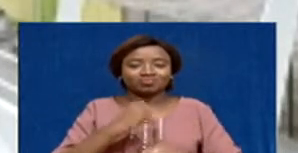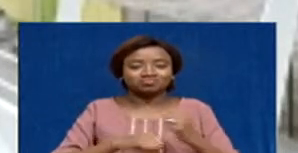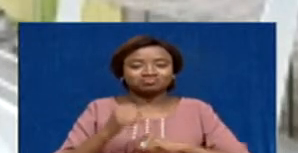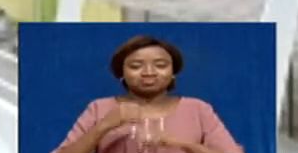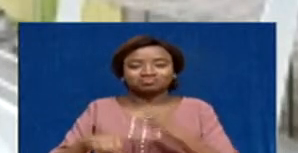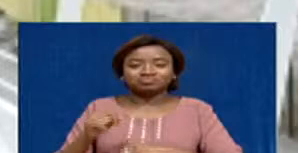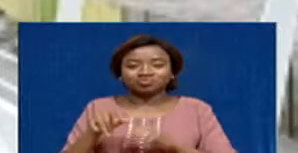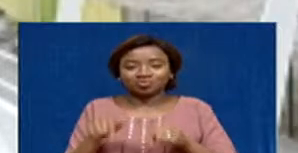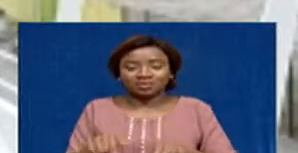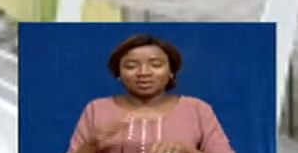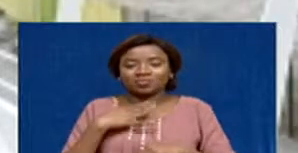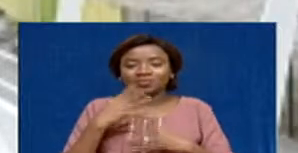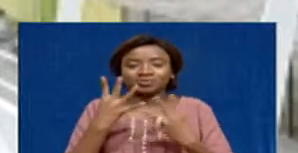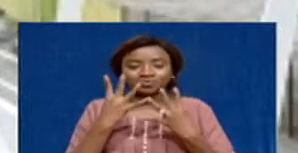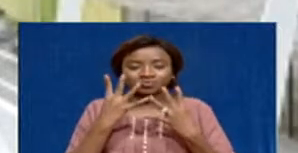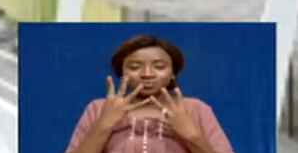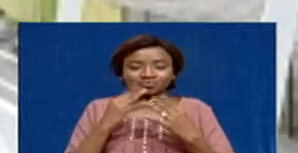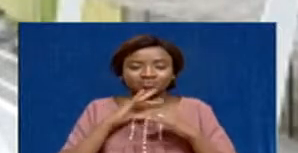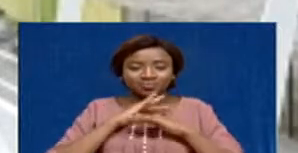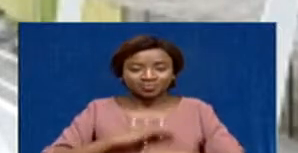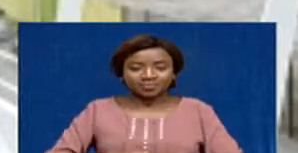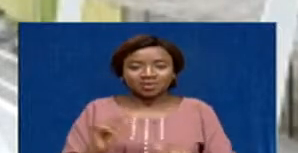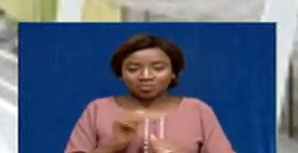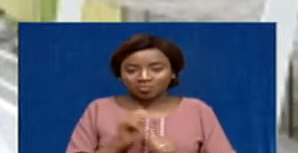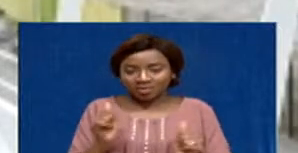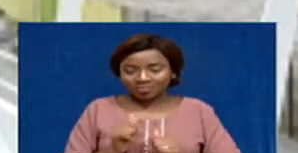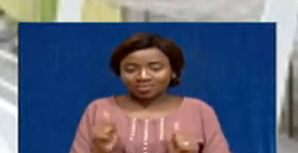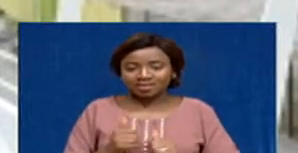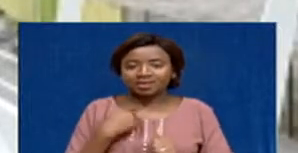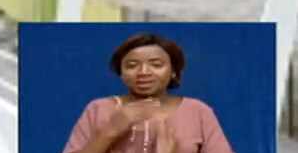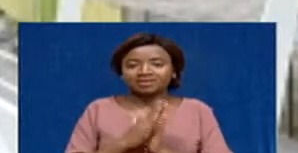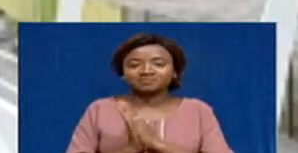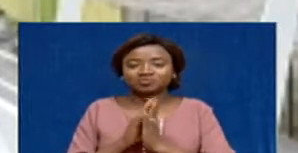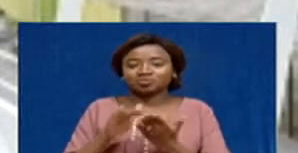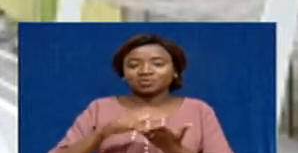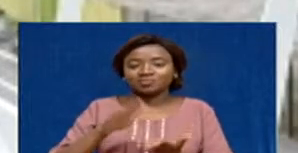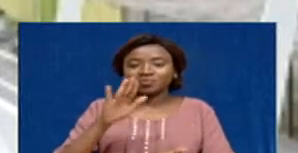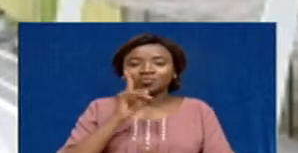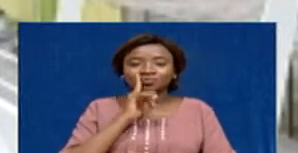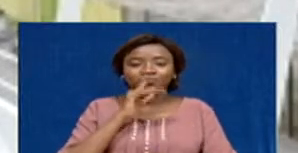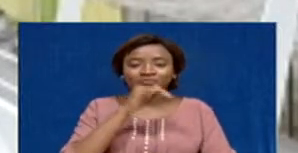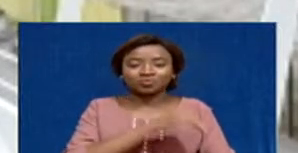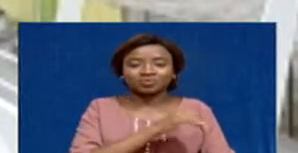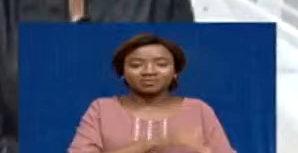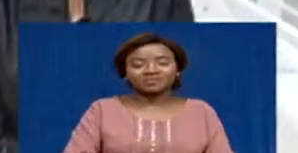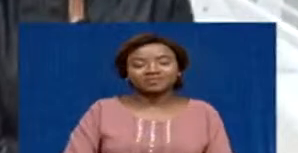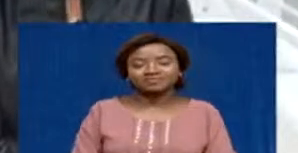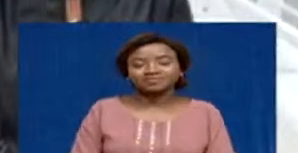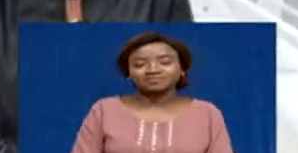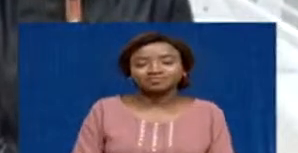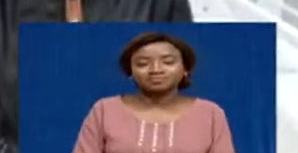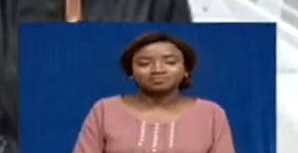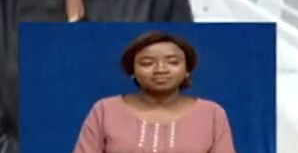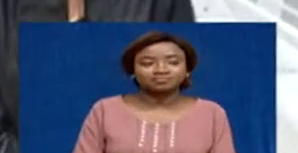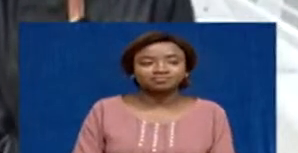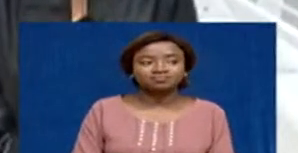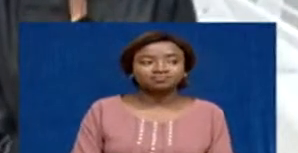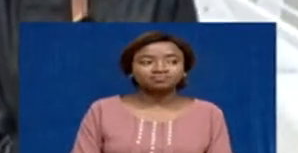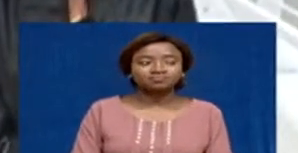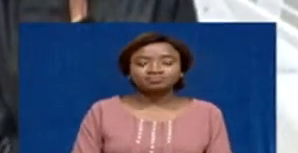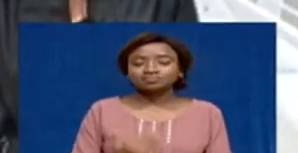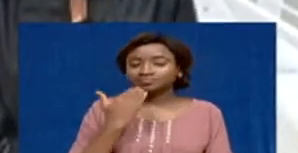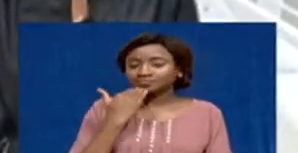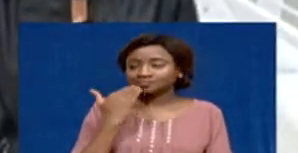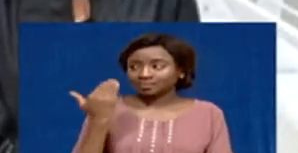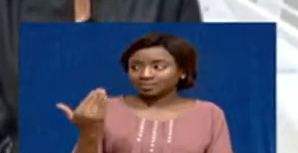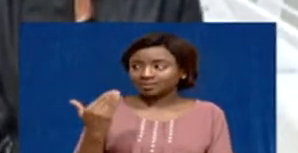get a good night rest. We'll have the stories for you for that game tomorrow night. Many thanks,